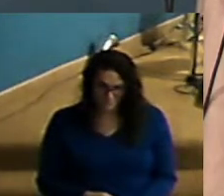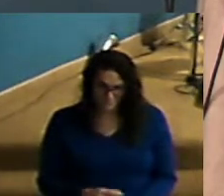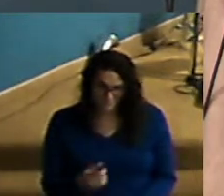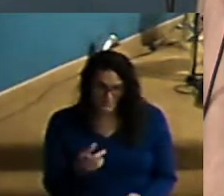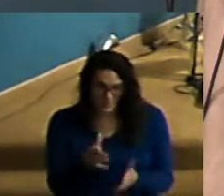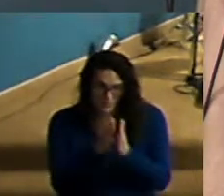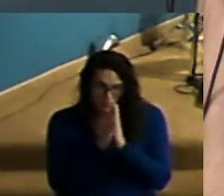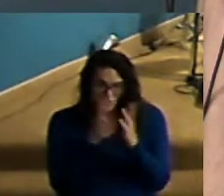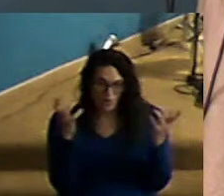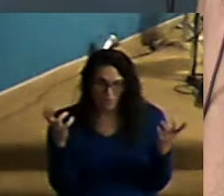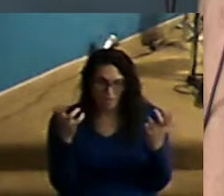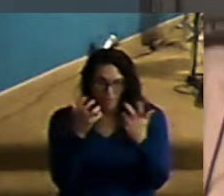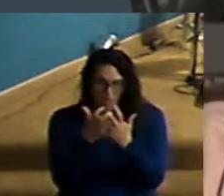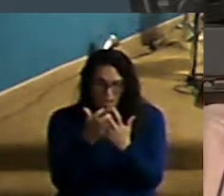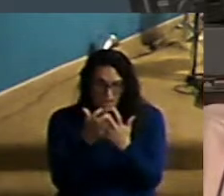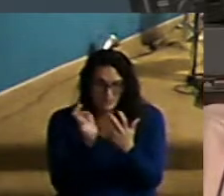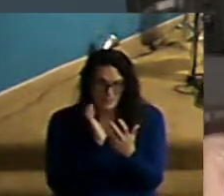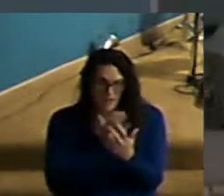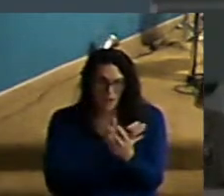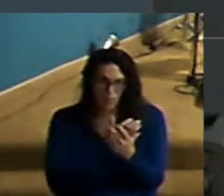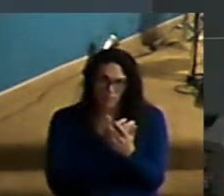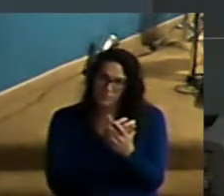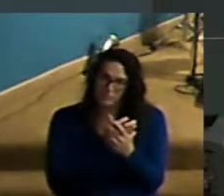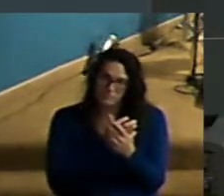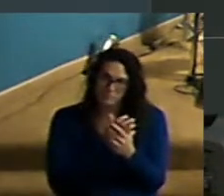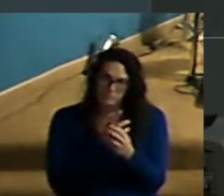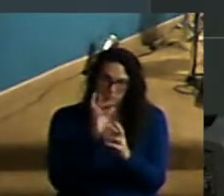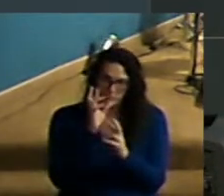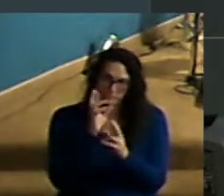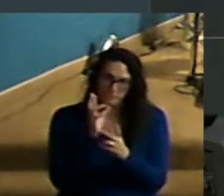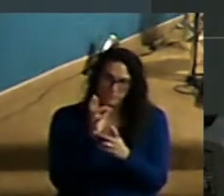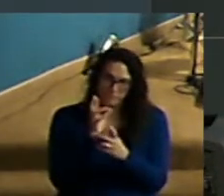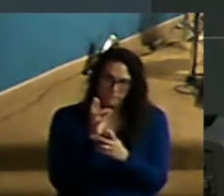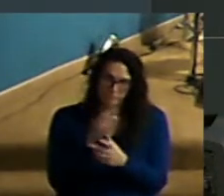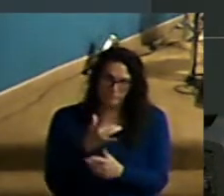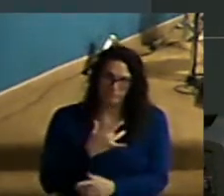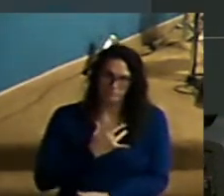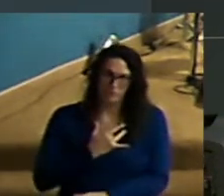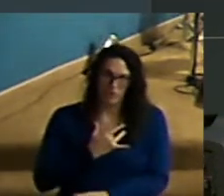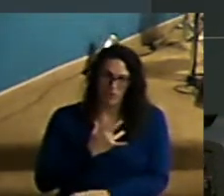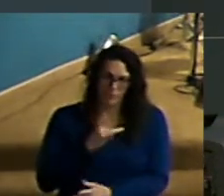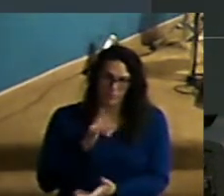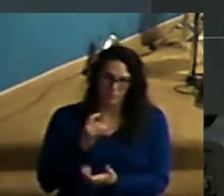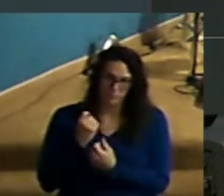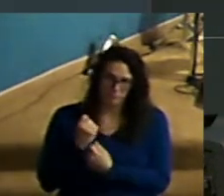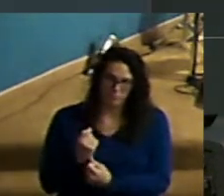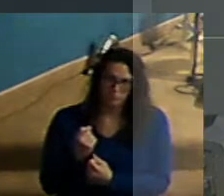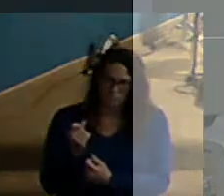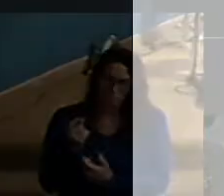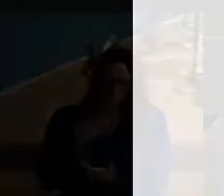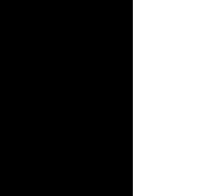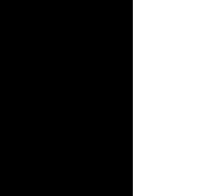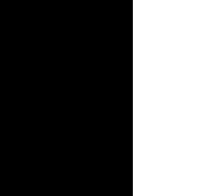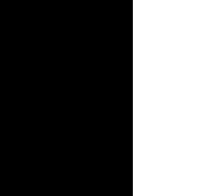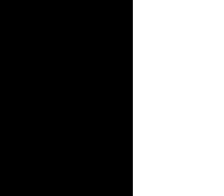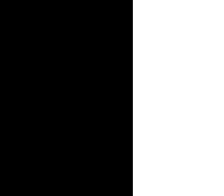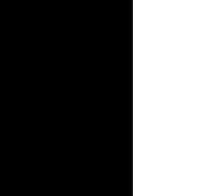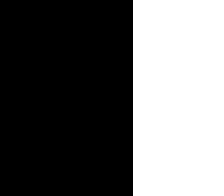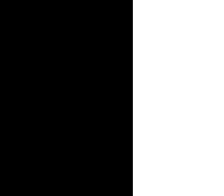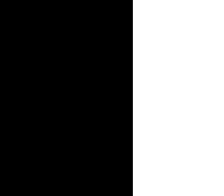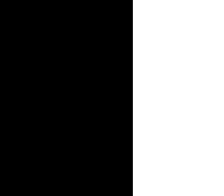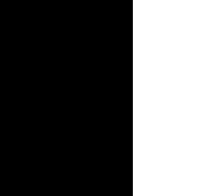Prayer aligns our allegiance. That's what's happening here in this section. Prayer aligns our allegiance because he was looking